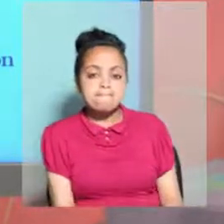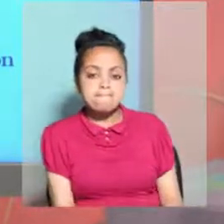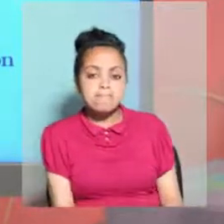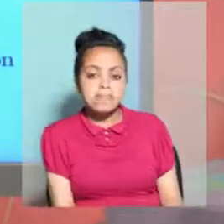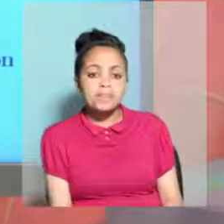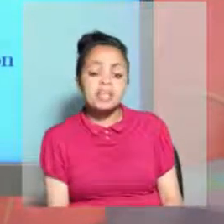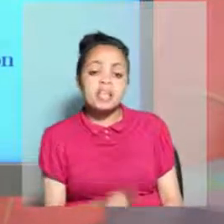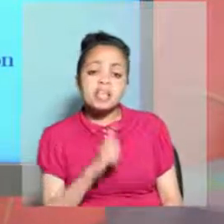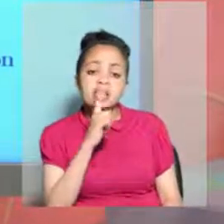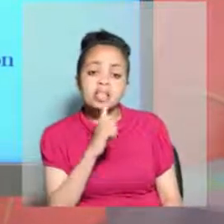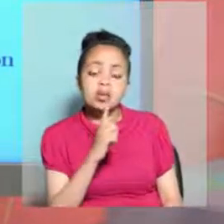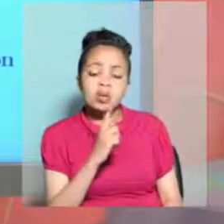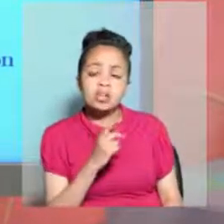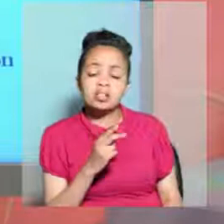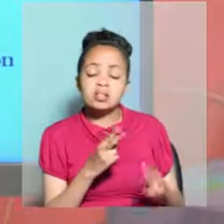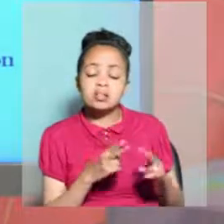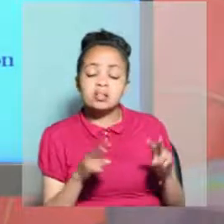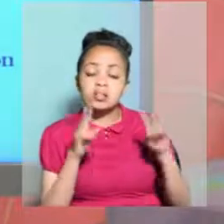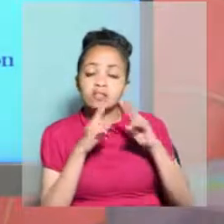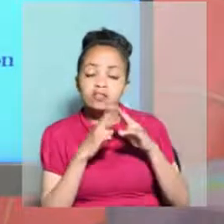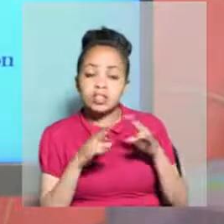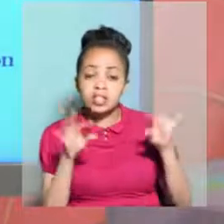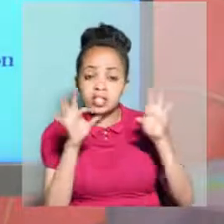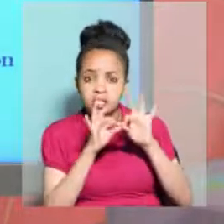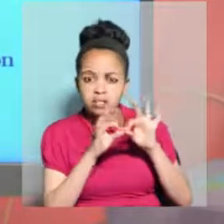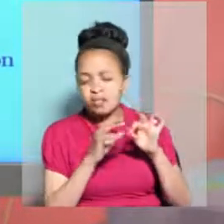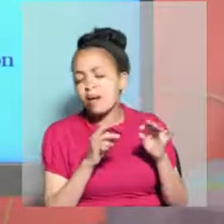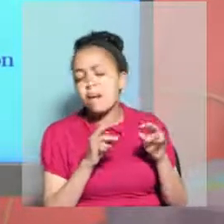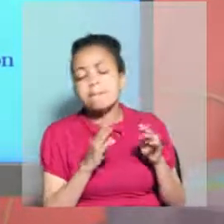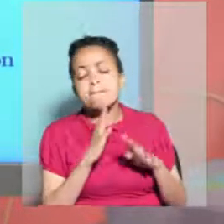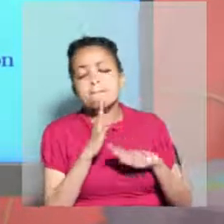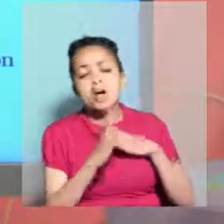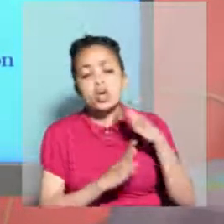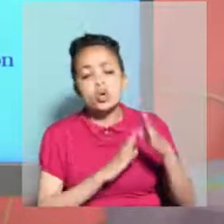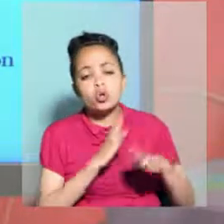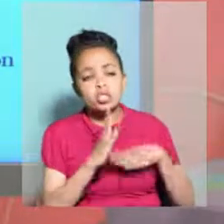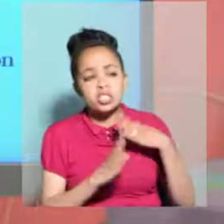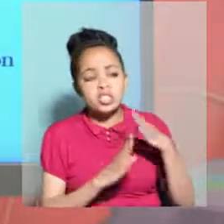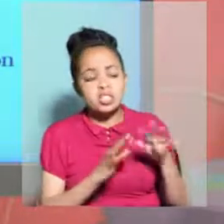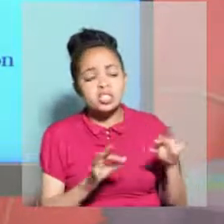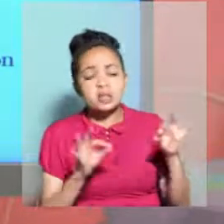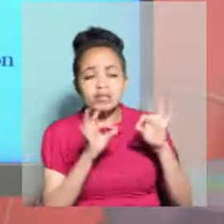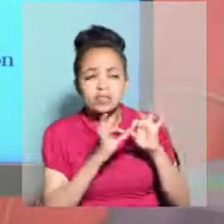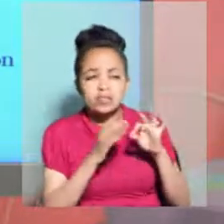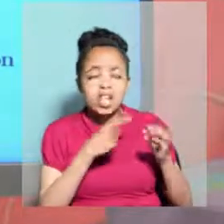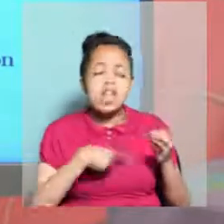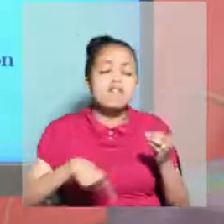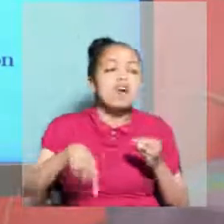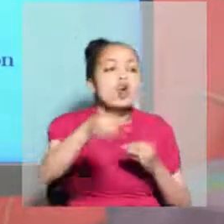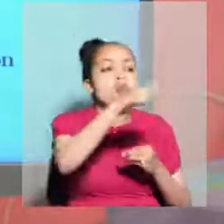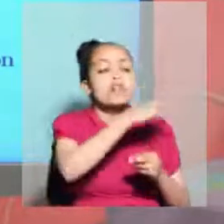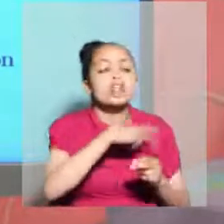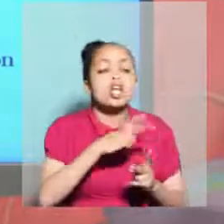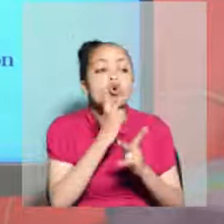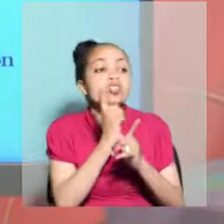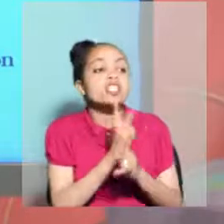The one critical thing here is biology is very important in ensuring environmental conservation,